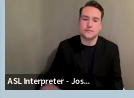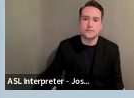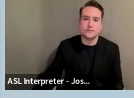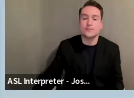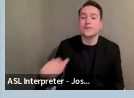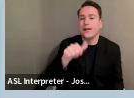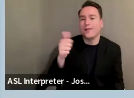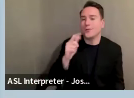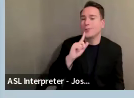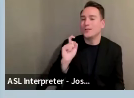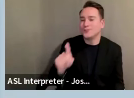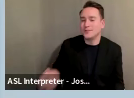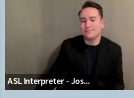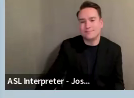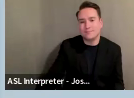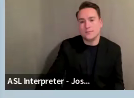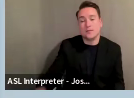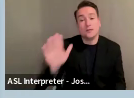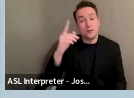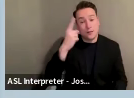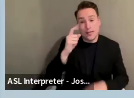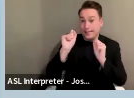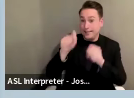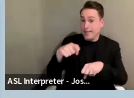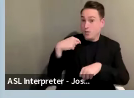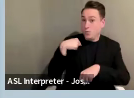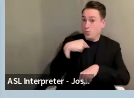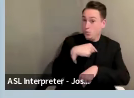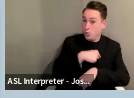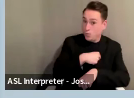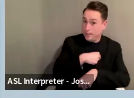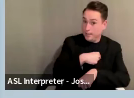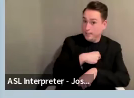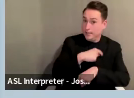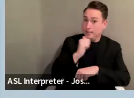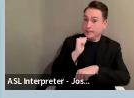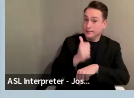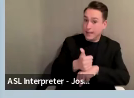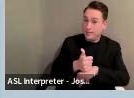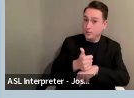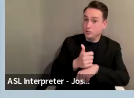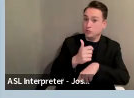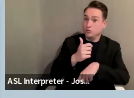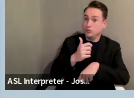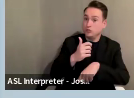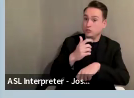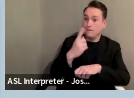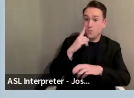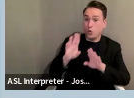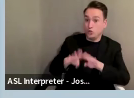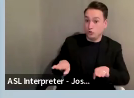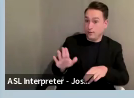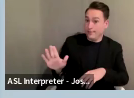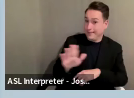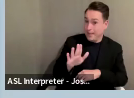Another question. Mhm. Can we establish for our children their own trust? Good